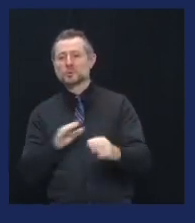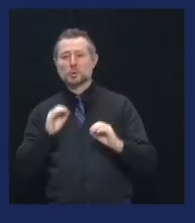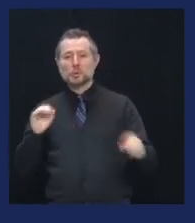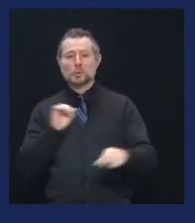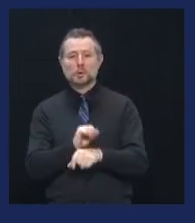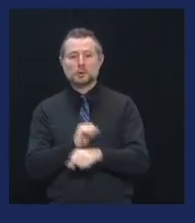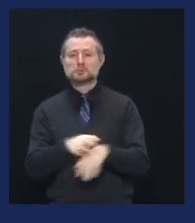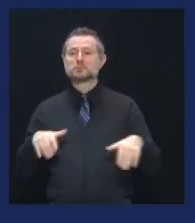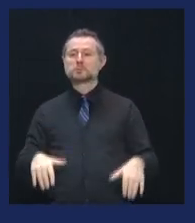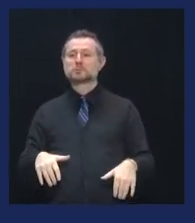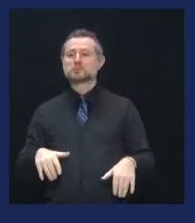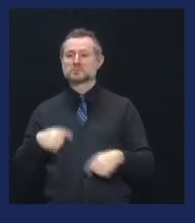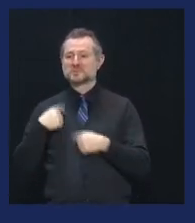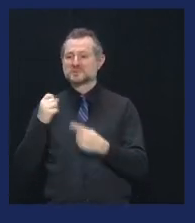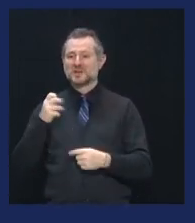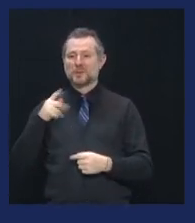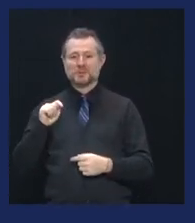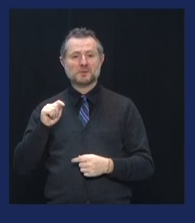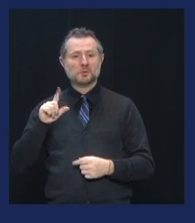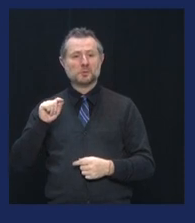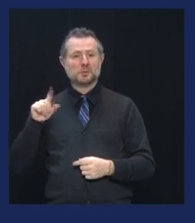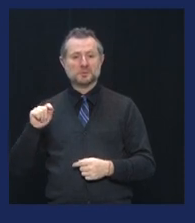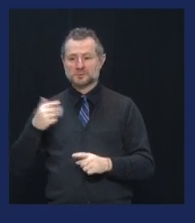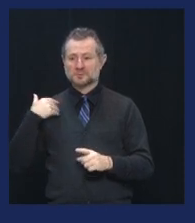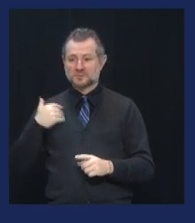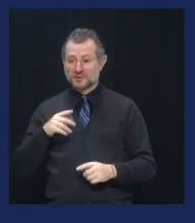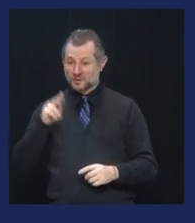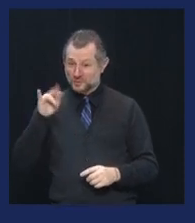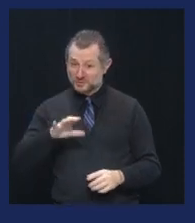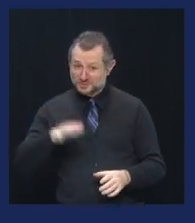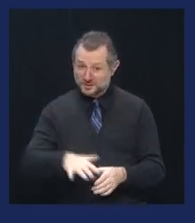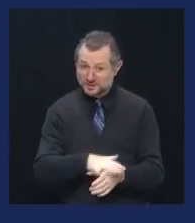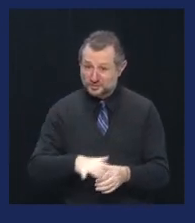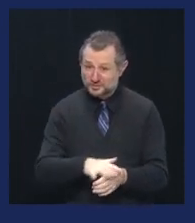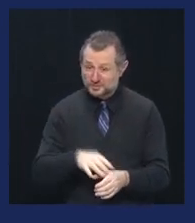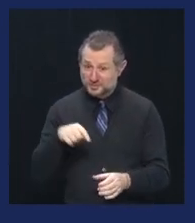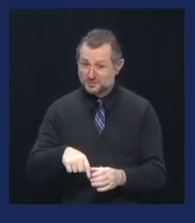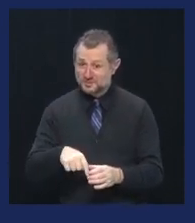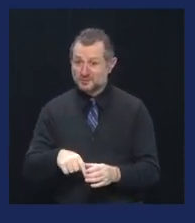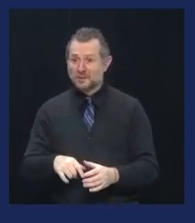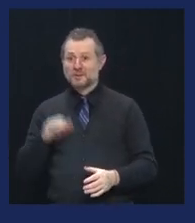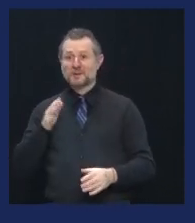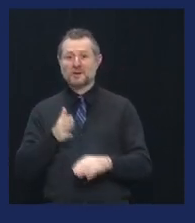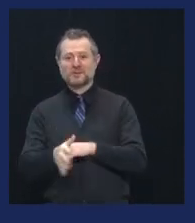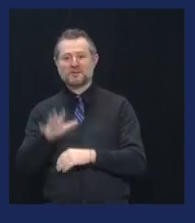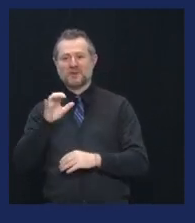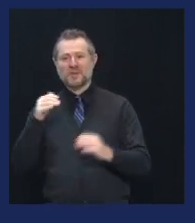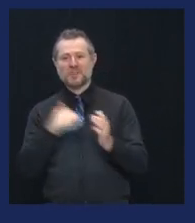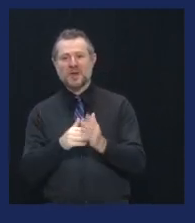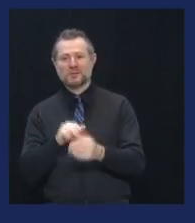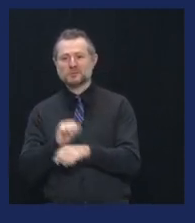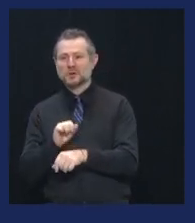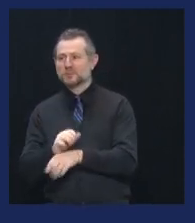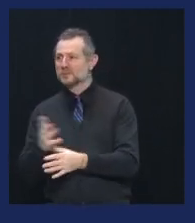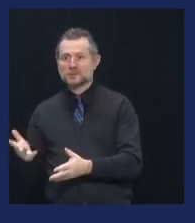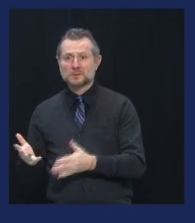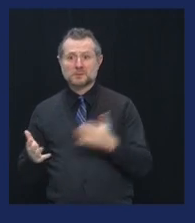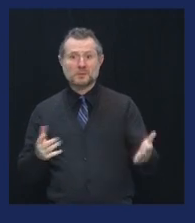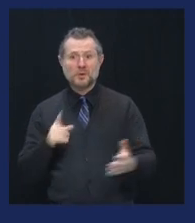industry accounts for almost 500,000 jobs and generates $120 billion in economic